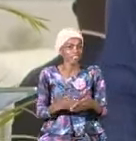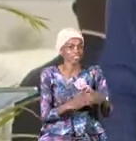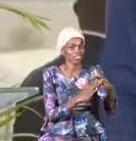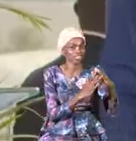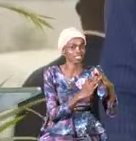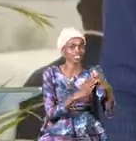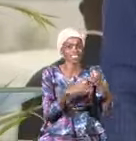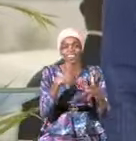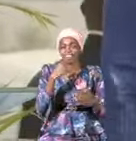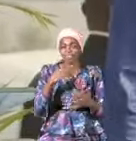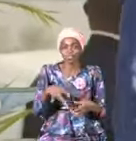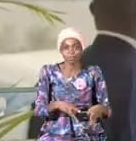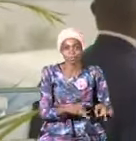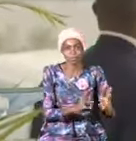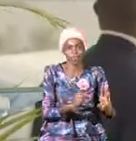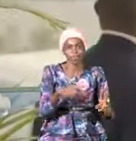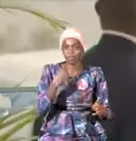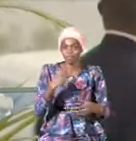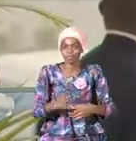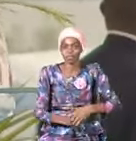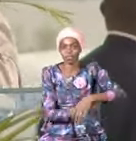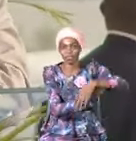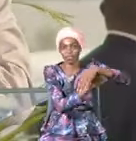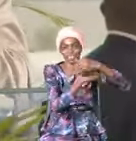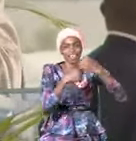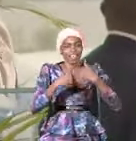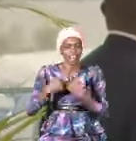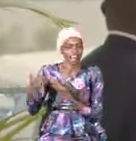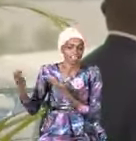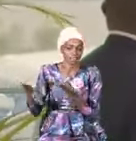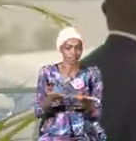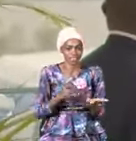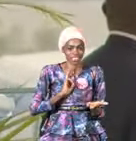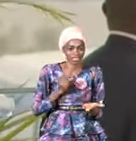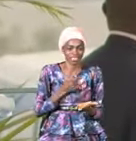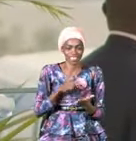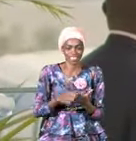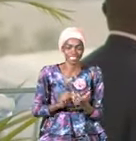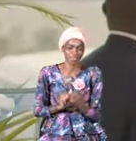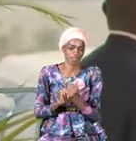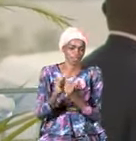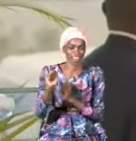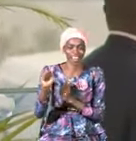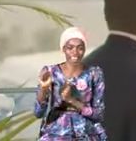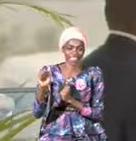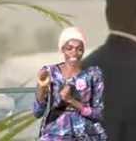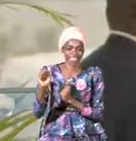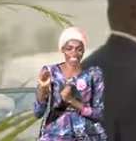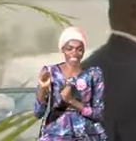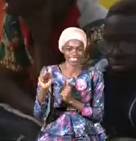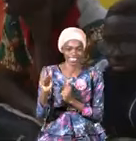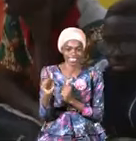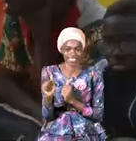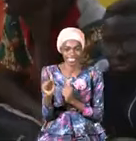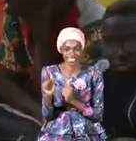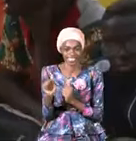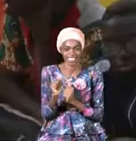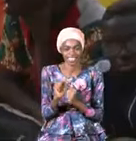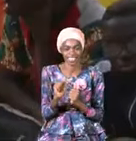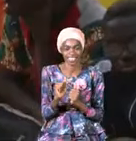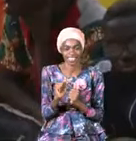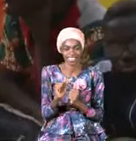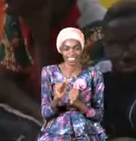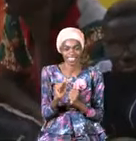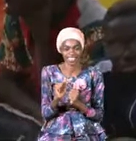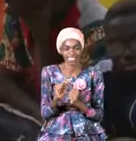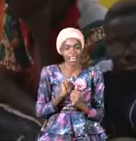whose support has brought us this far. And what are we going to do? We are going to